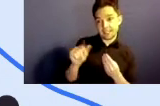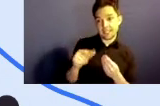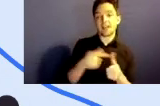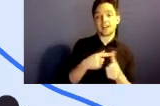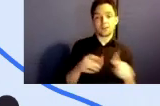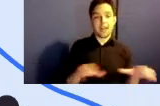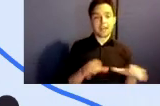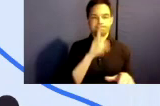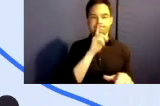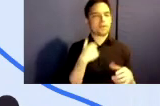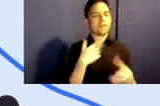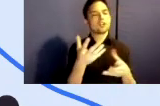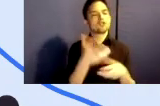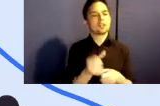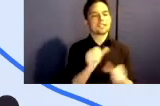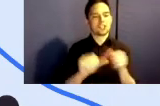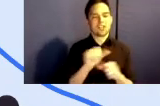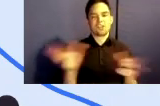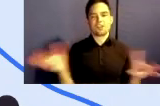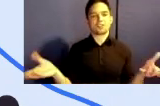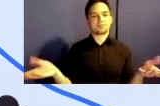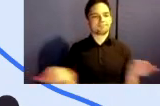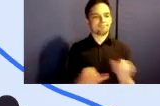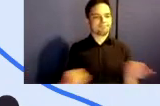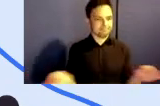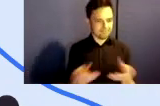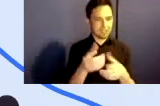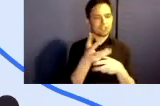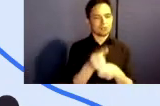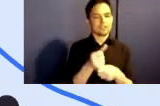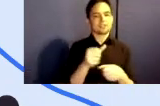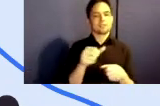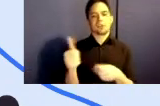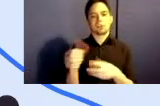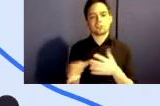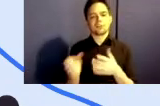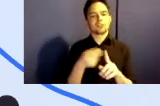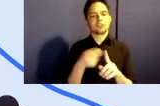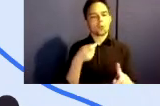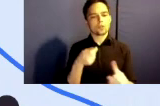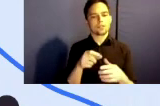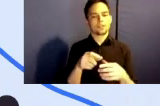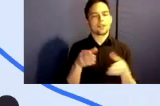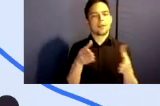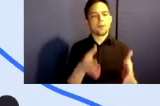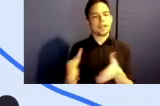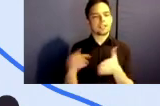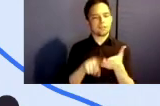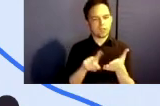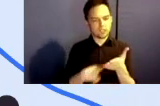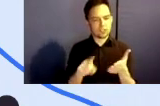have to trust each other that this is an issue. We have to trust alternative sources and methods of research to be able to identify this